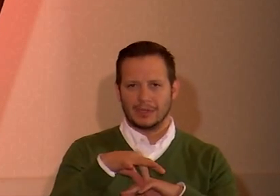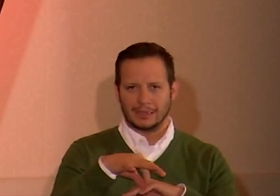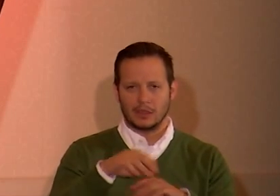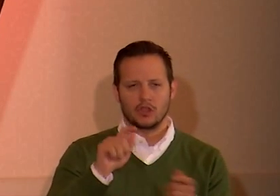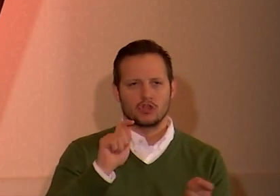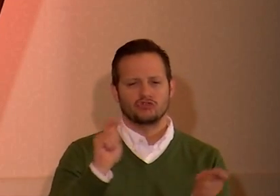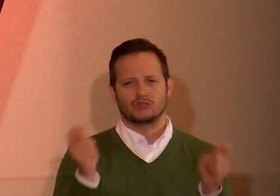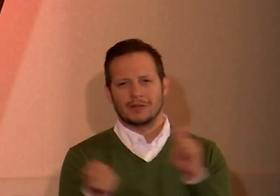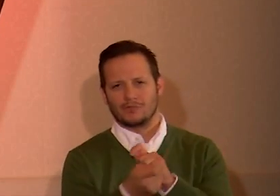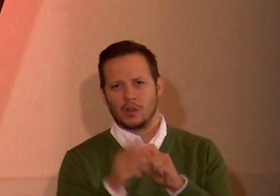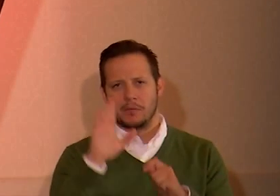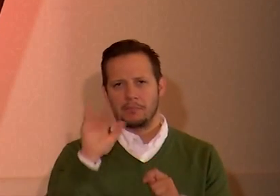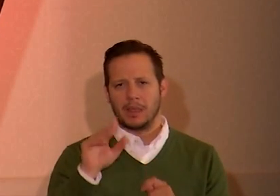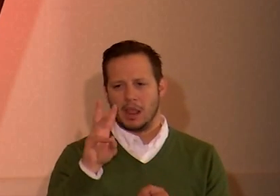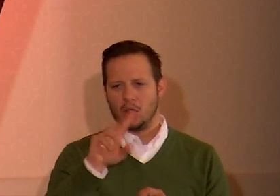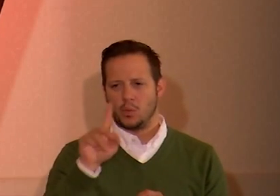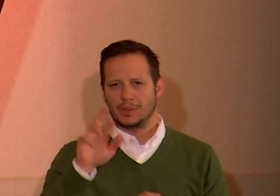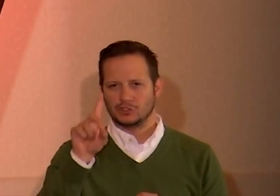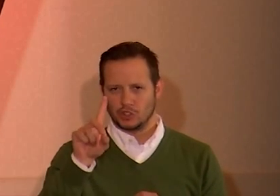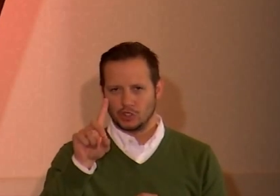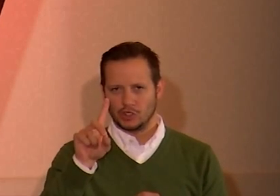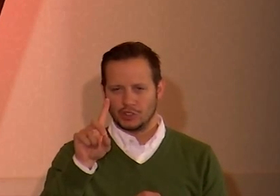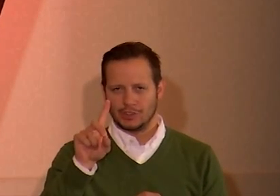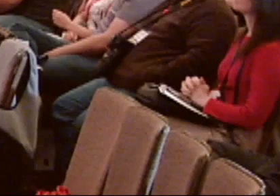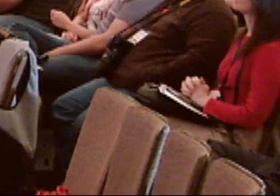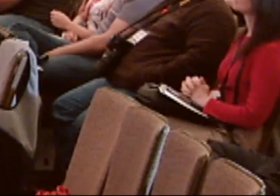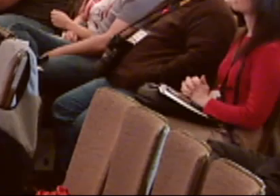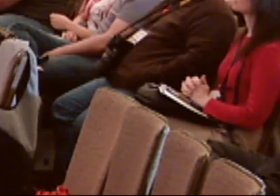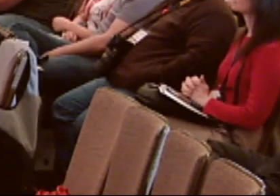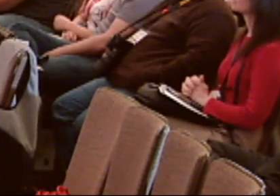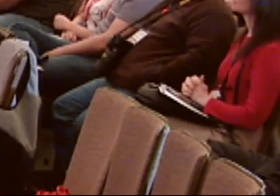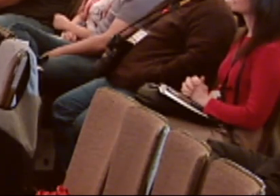wizard into a member of Congress.